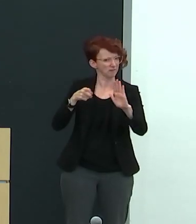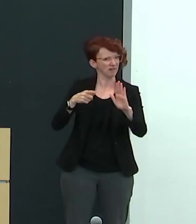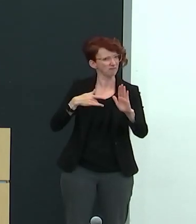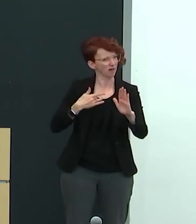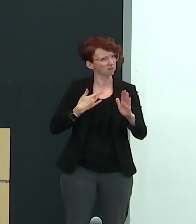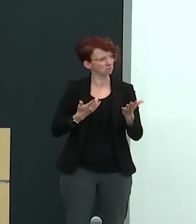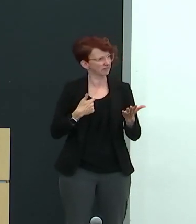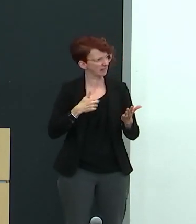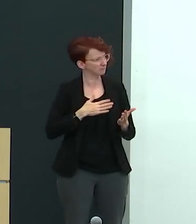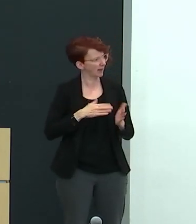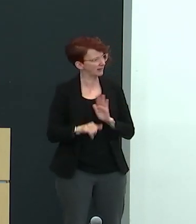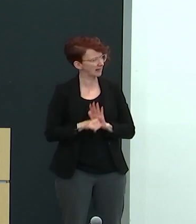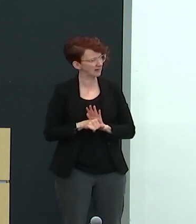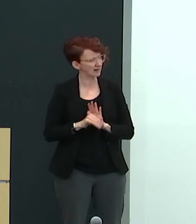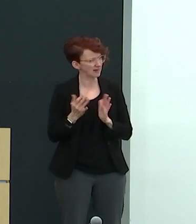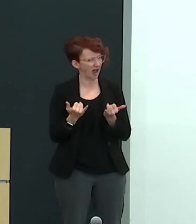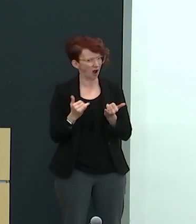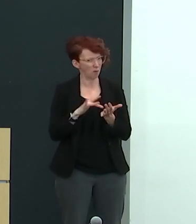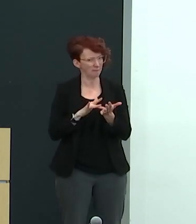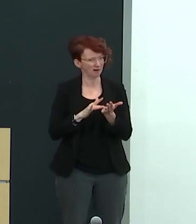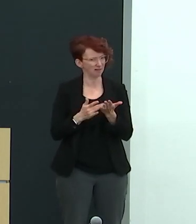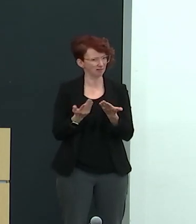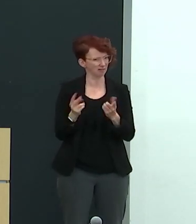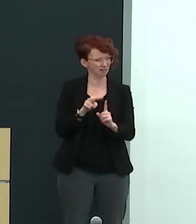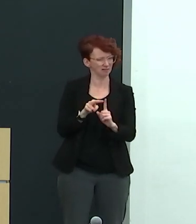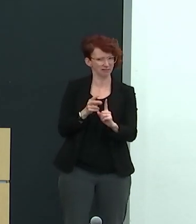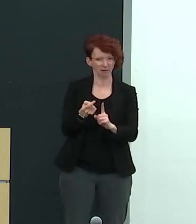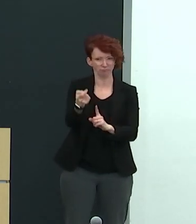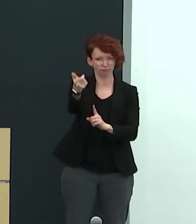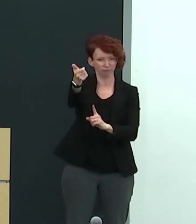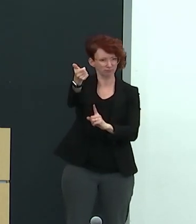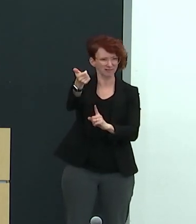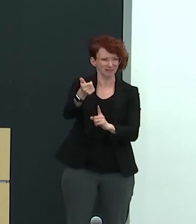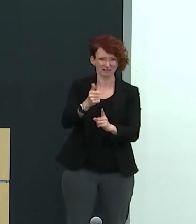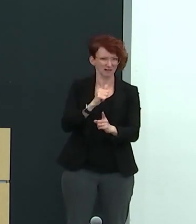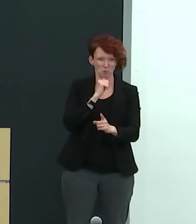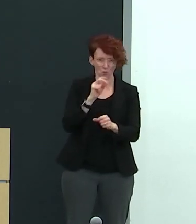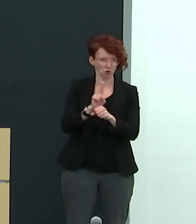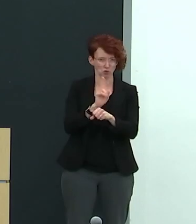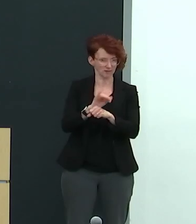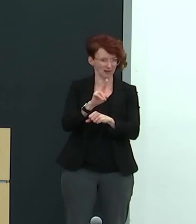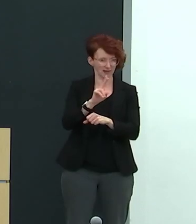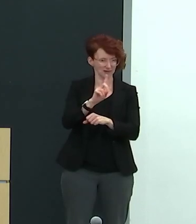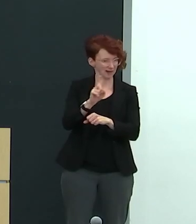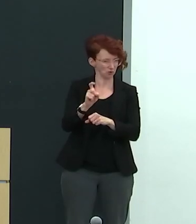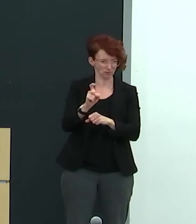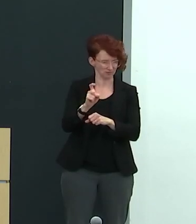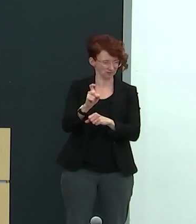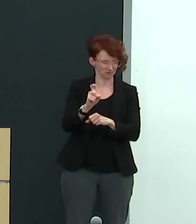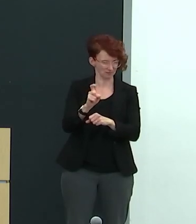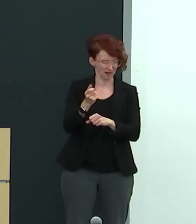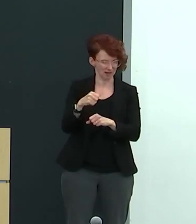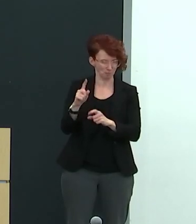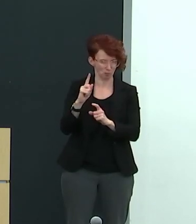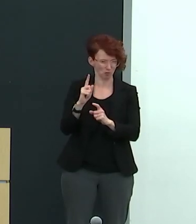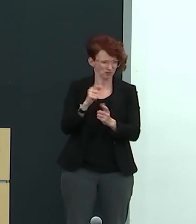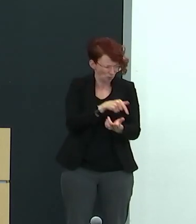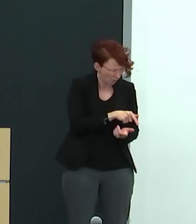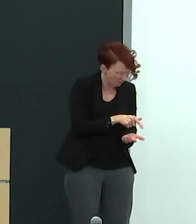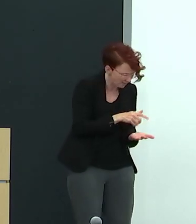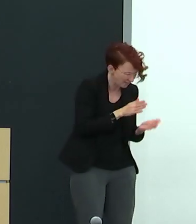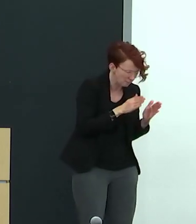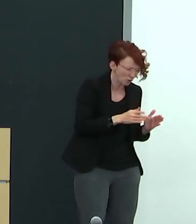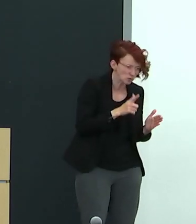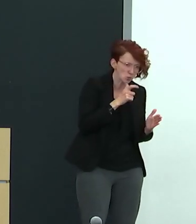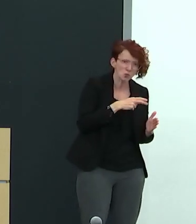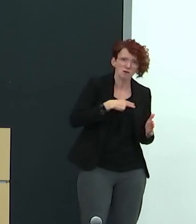identity. Now, the medical community decided that that diagnosis, so central to who they were, no longer